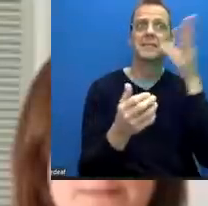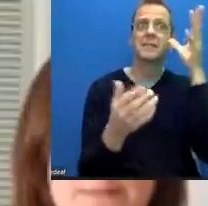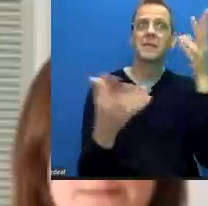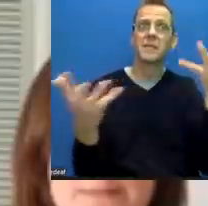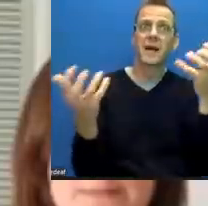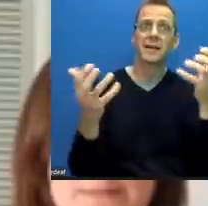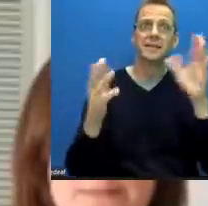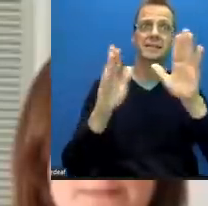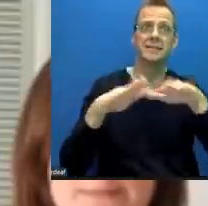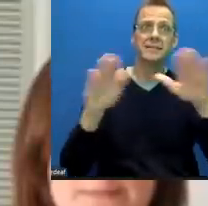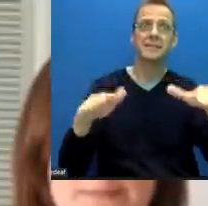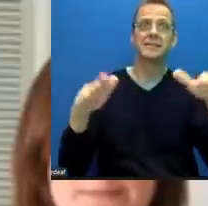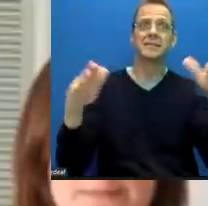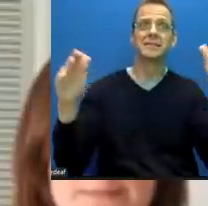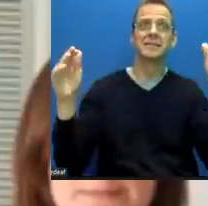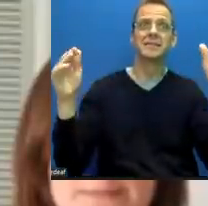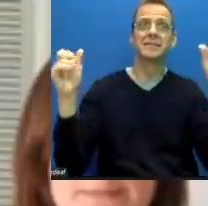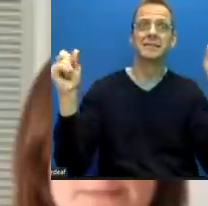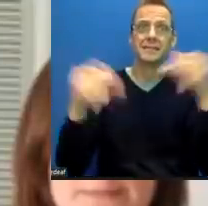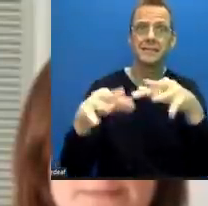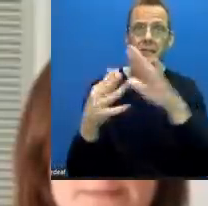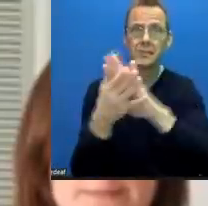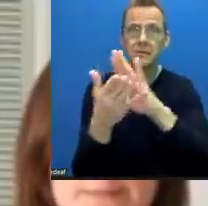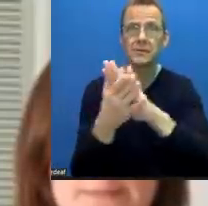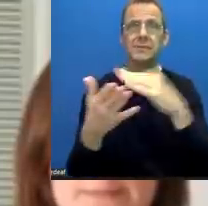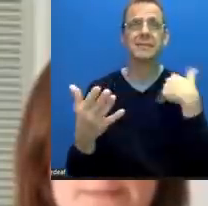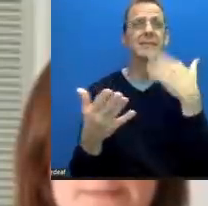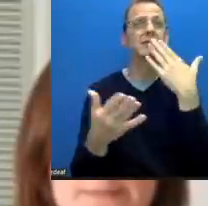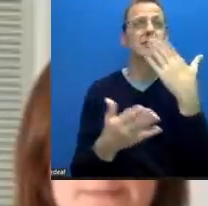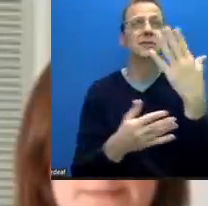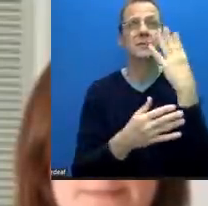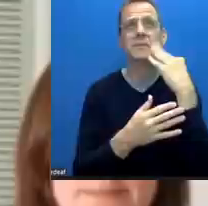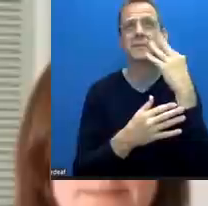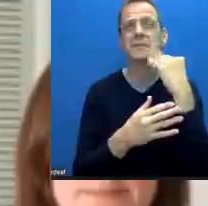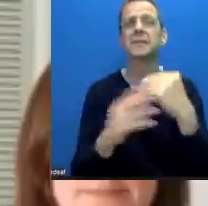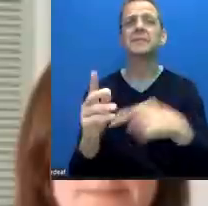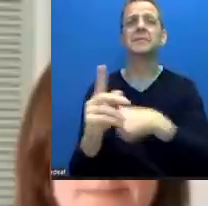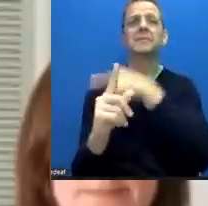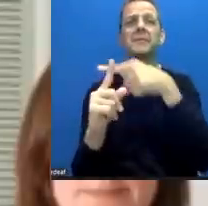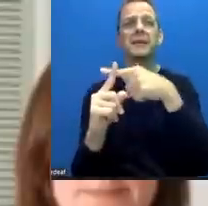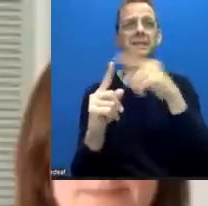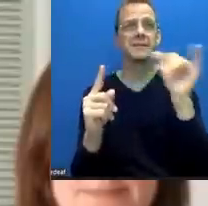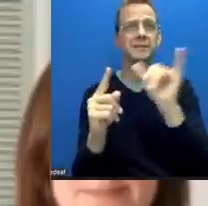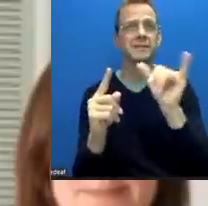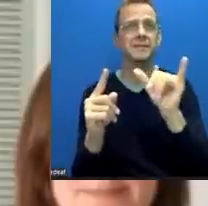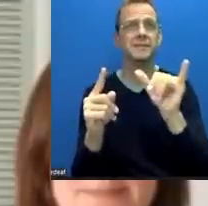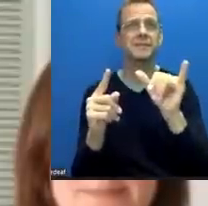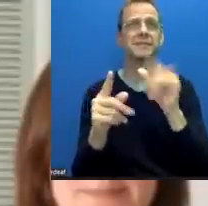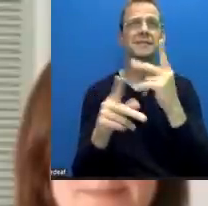have these really important experiences, but still stay safe.